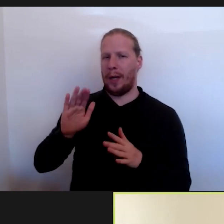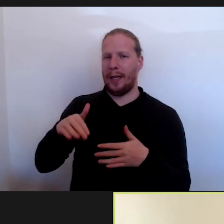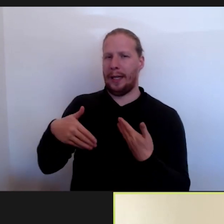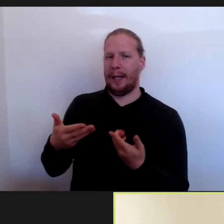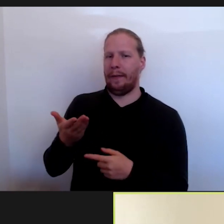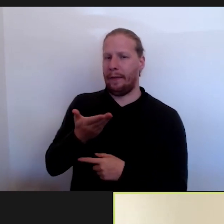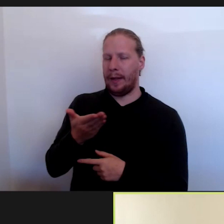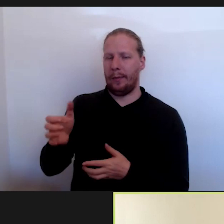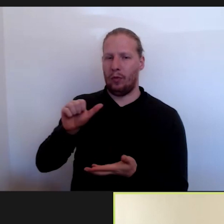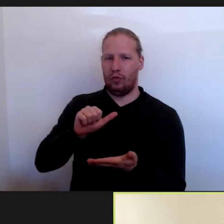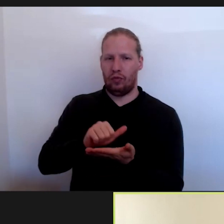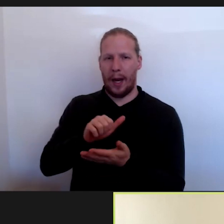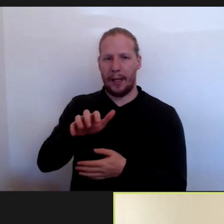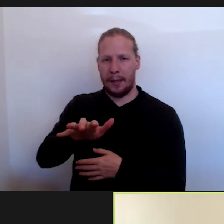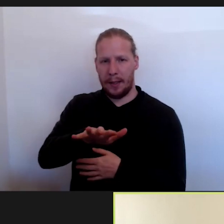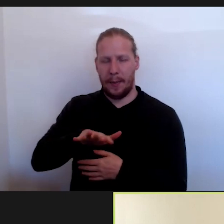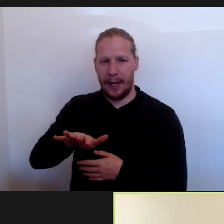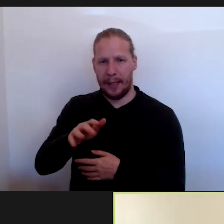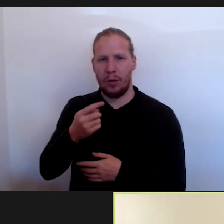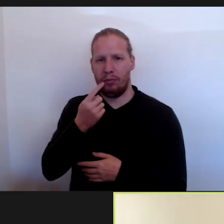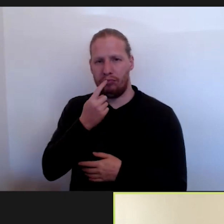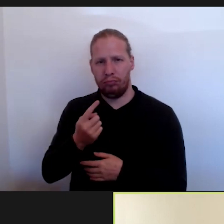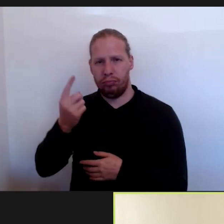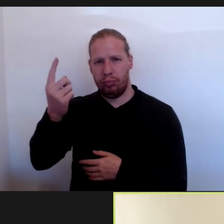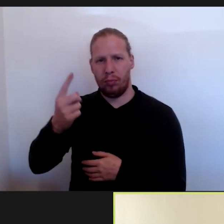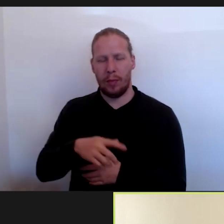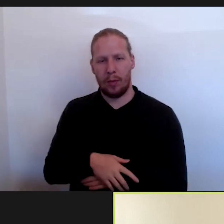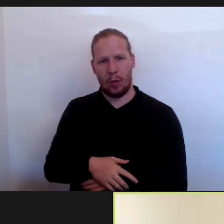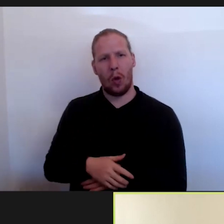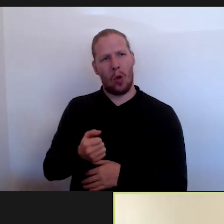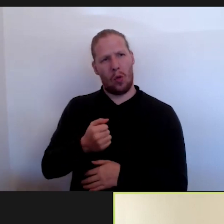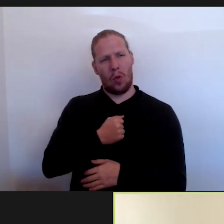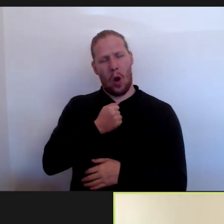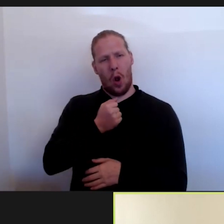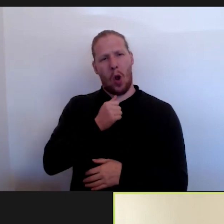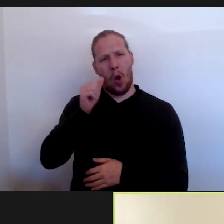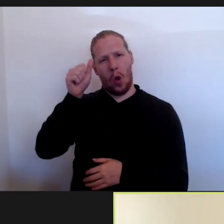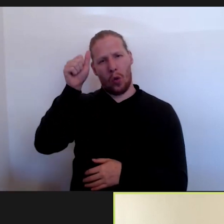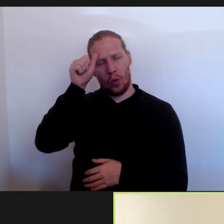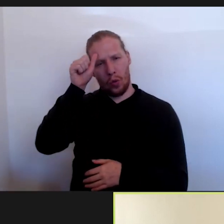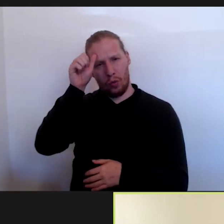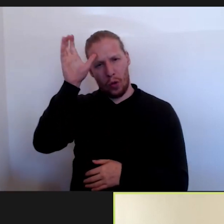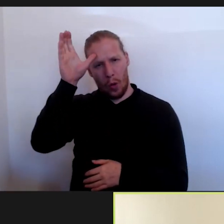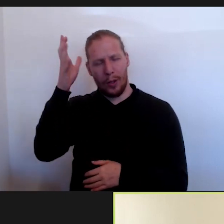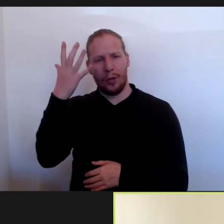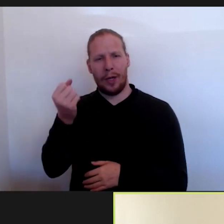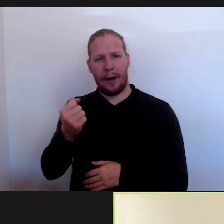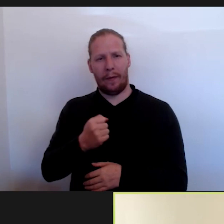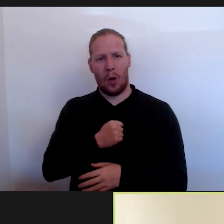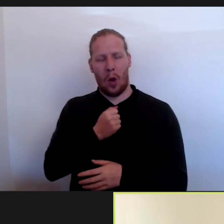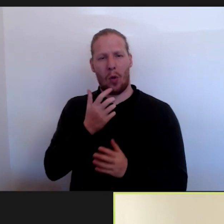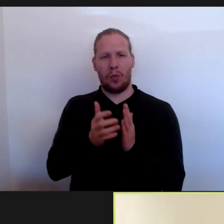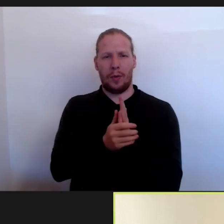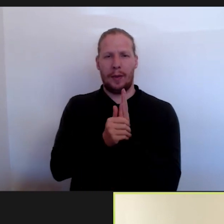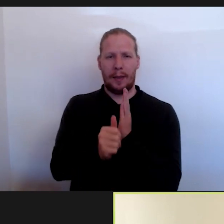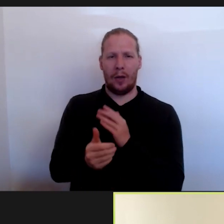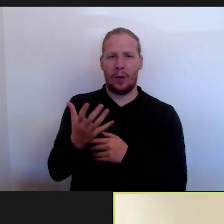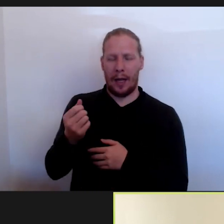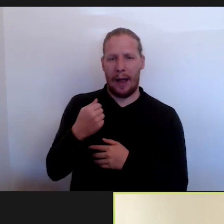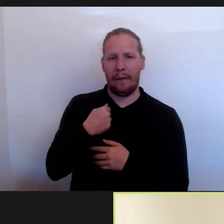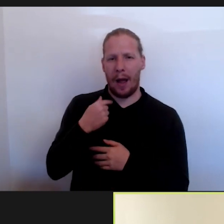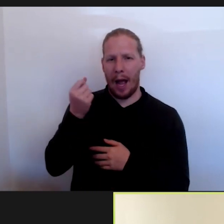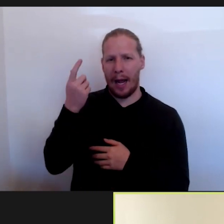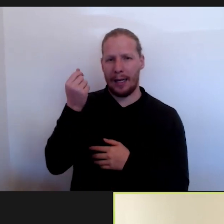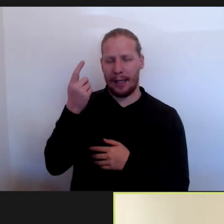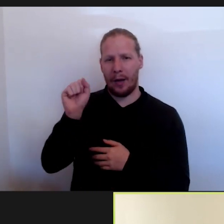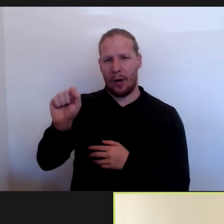Because we have a lot of knowledge, we have a lot of skills, we have a lot of privileges. I understand you from the study and degree such and